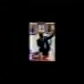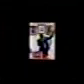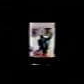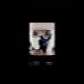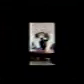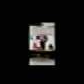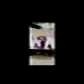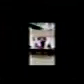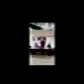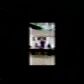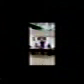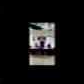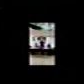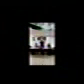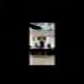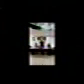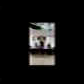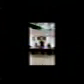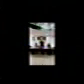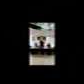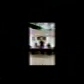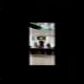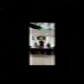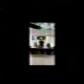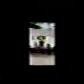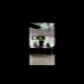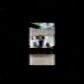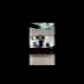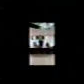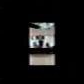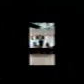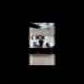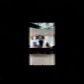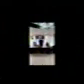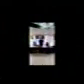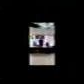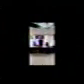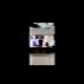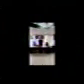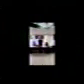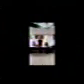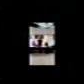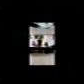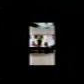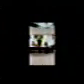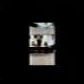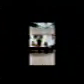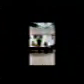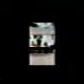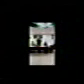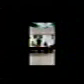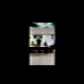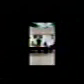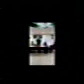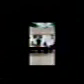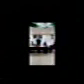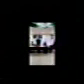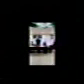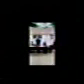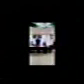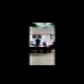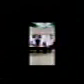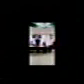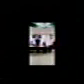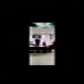supernatural deliverance. Deliverance has come in Jesus' name. Point number two, the authority and the